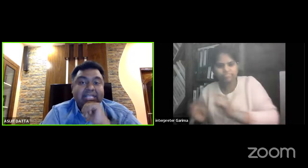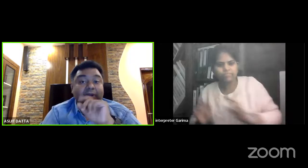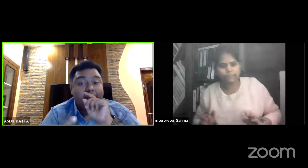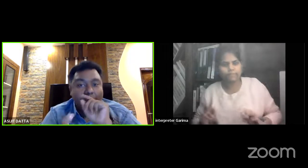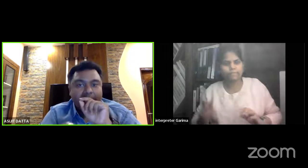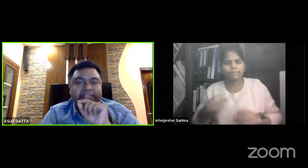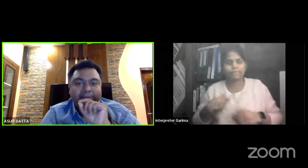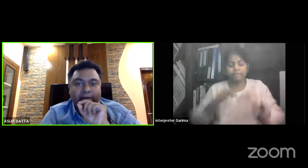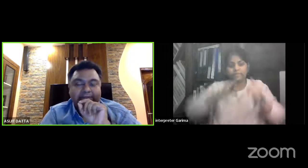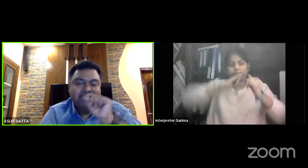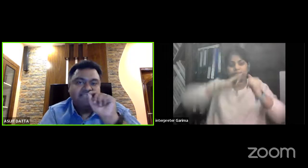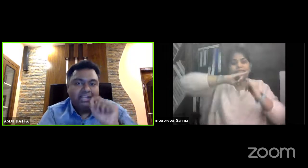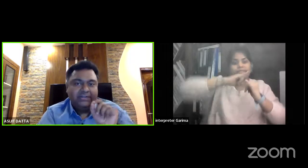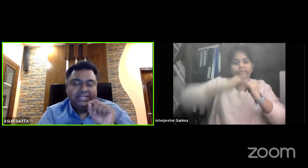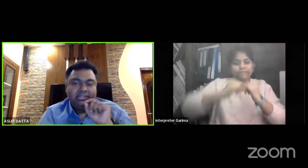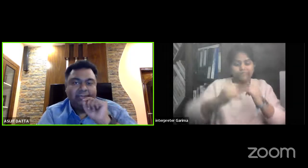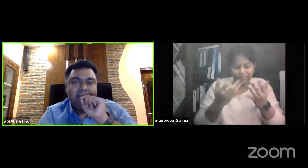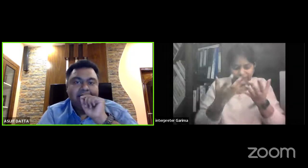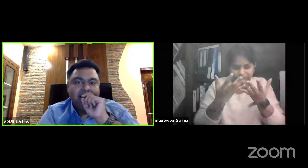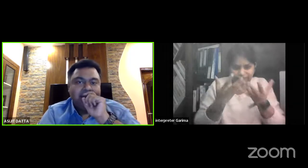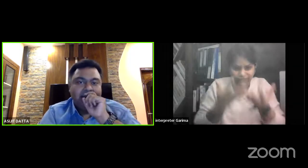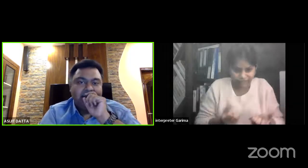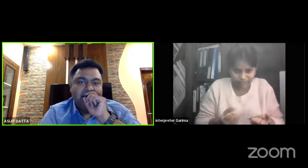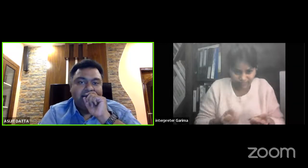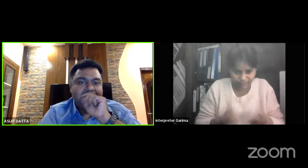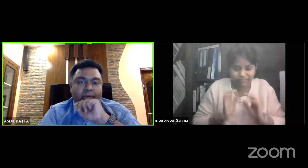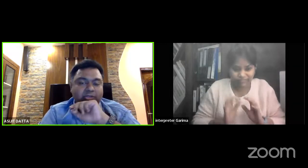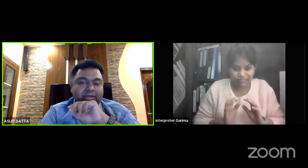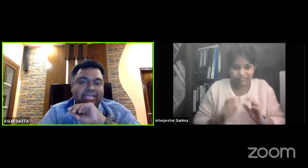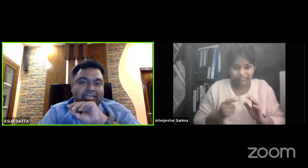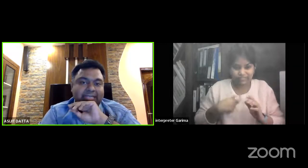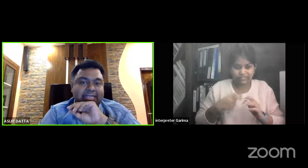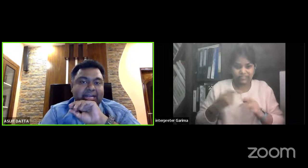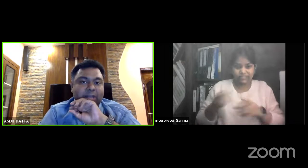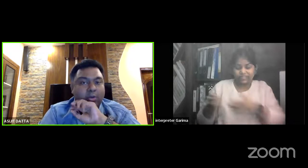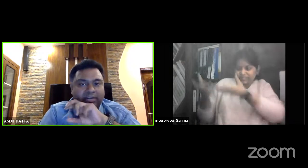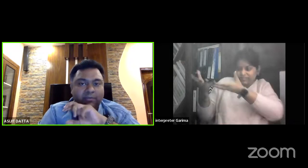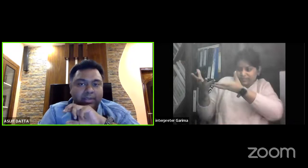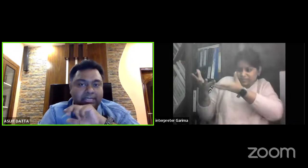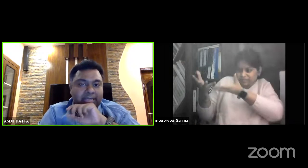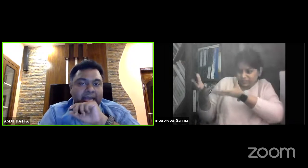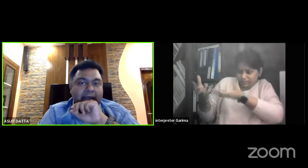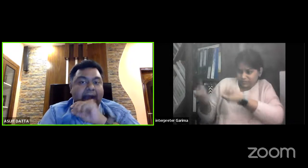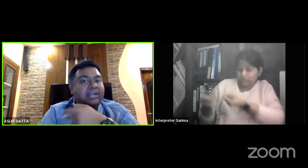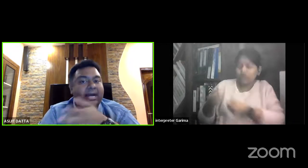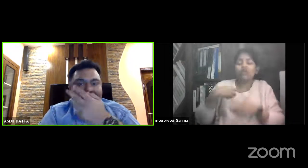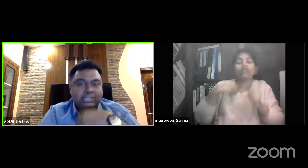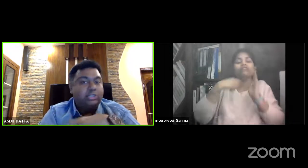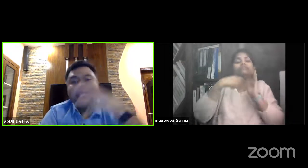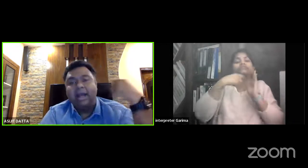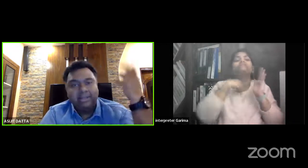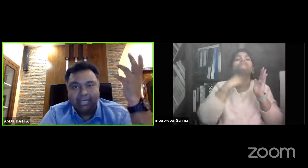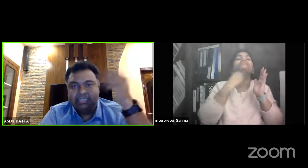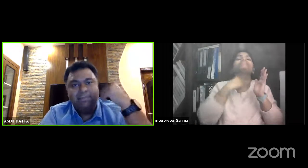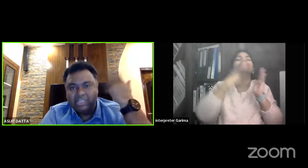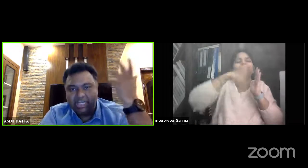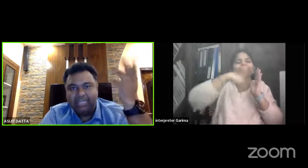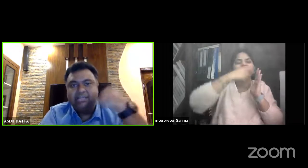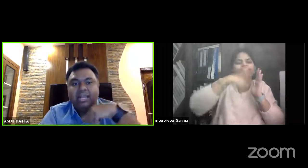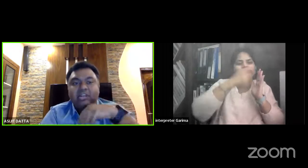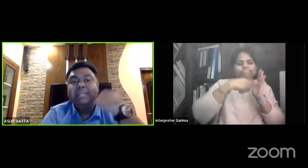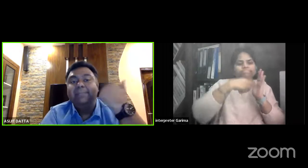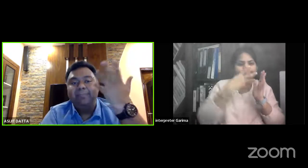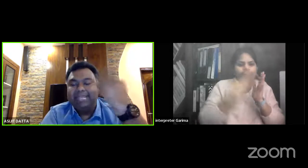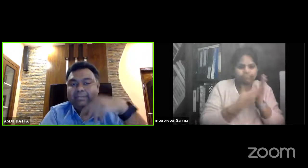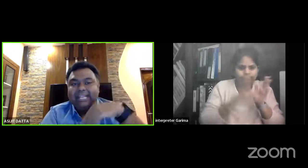exist as a recorded voice. And this is very interesting to me, that he wants to exist as a recorded voice, unearthed, to be unearthed much